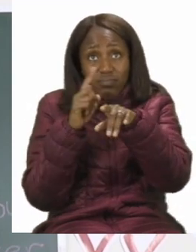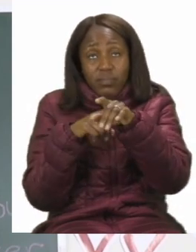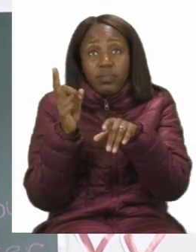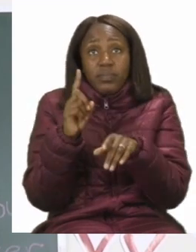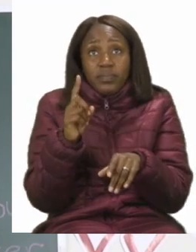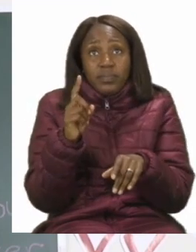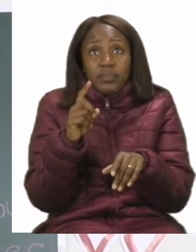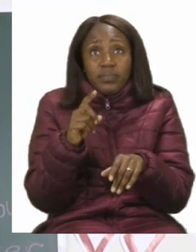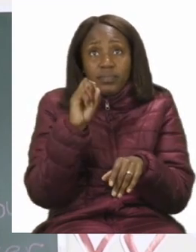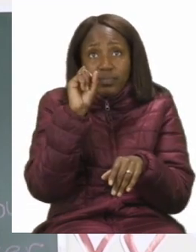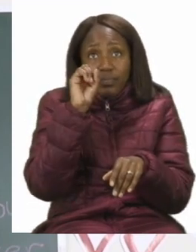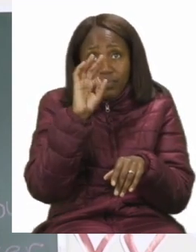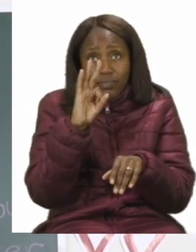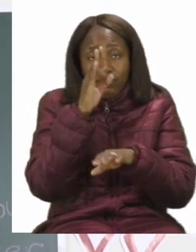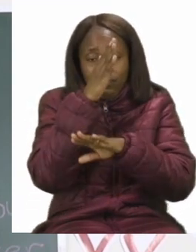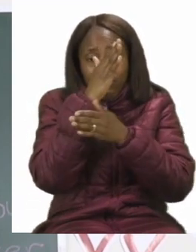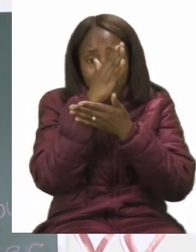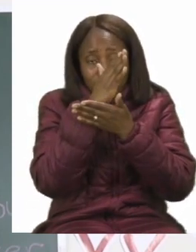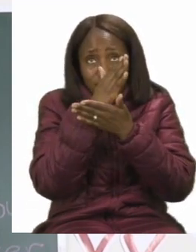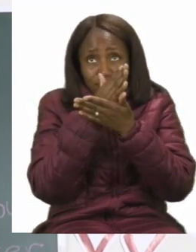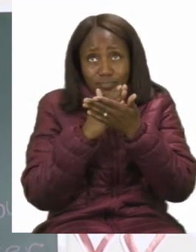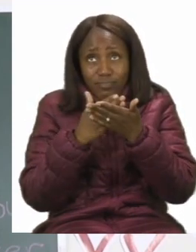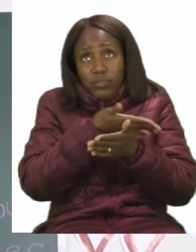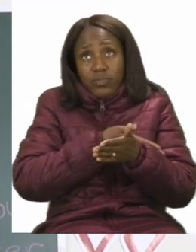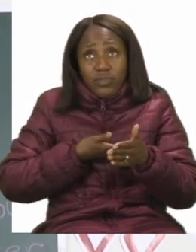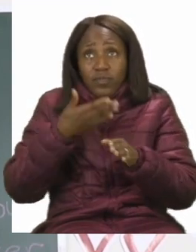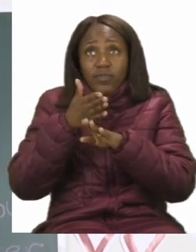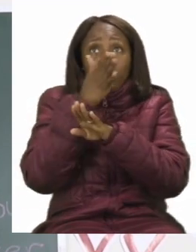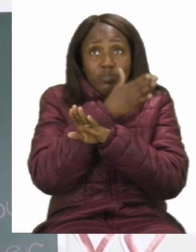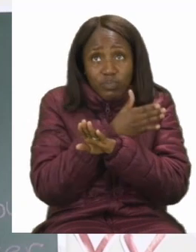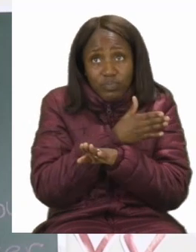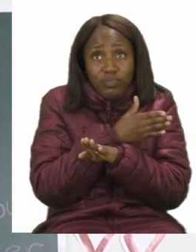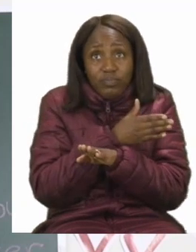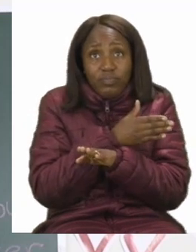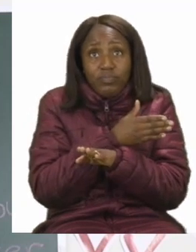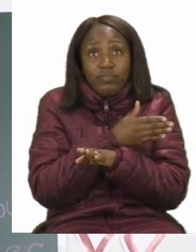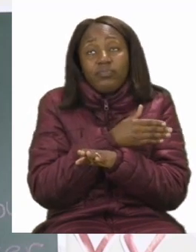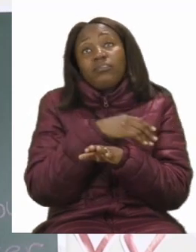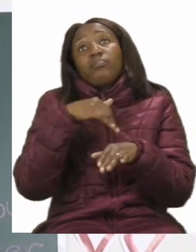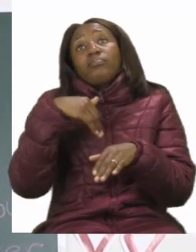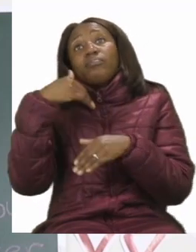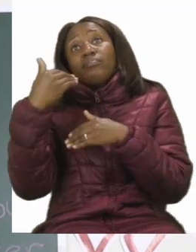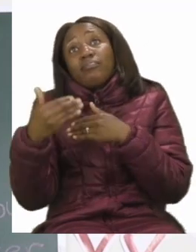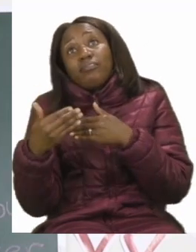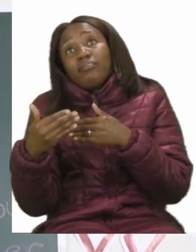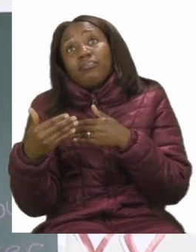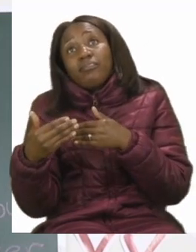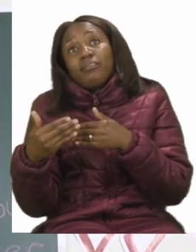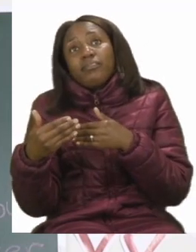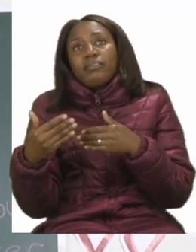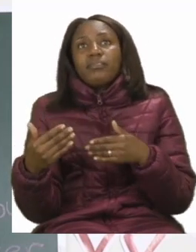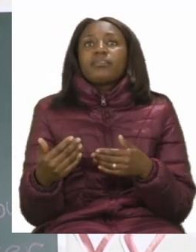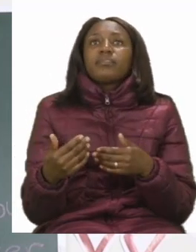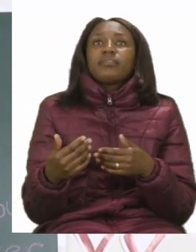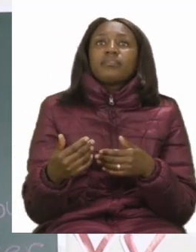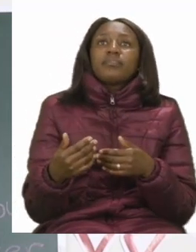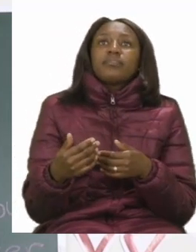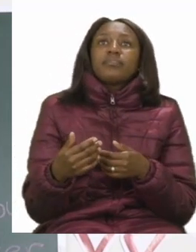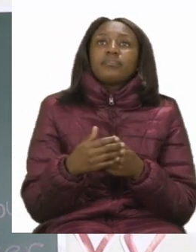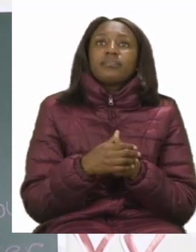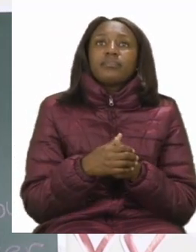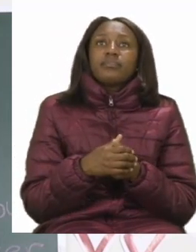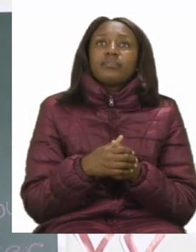we make it half an hour earlier. If we make half an hour earlier than